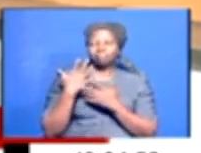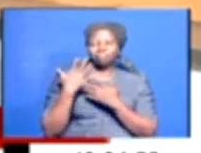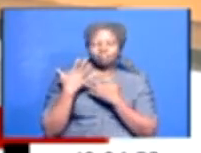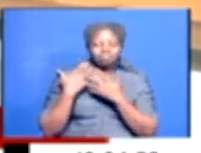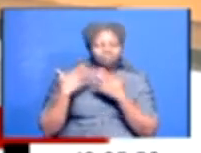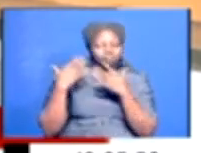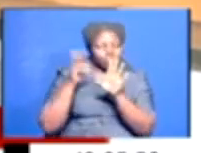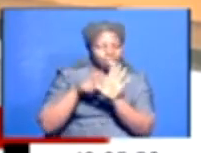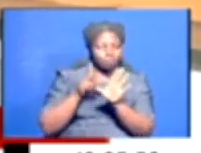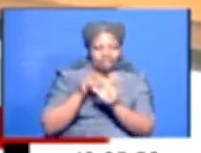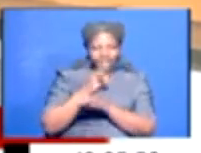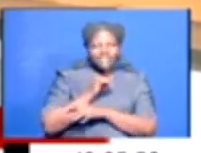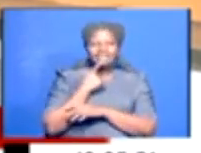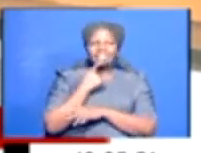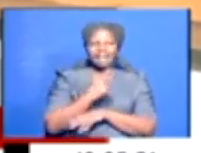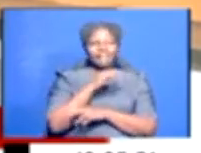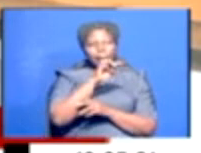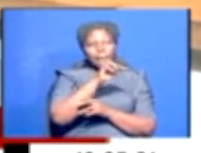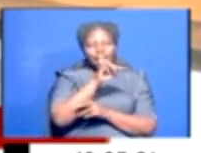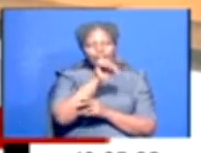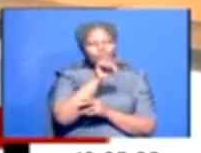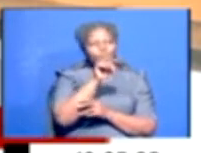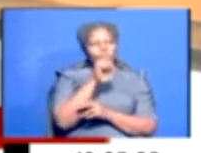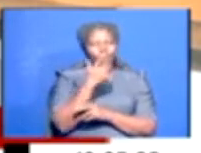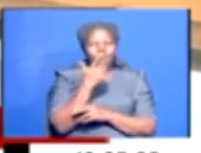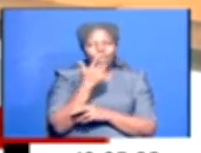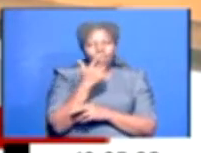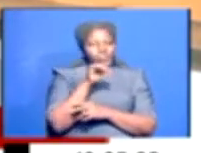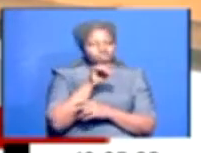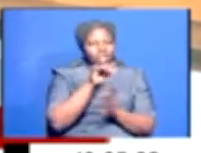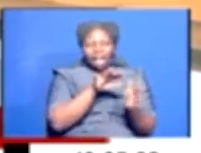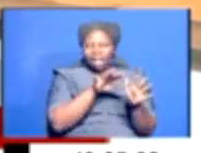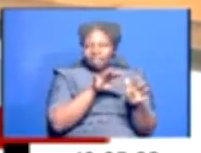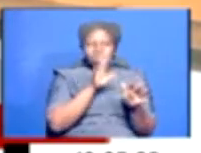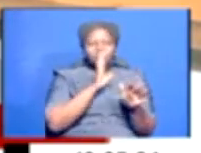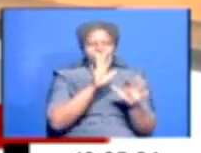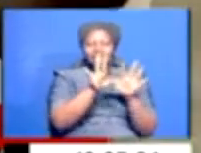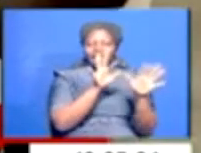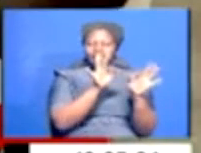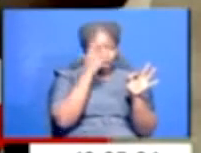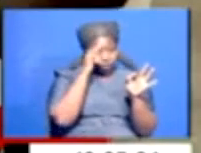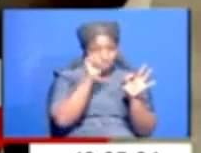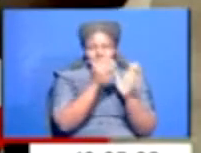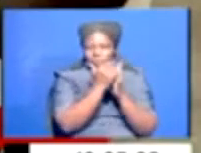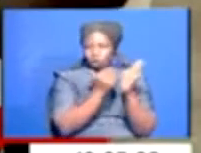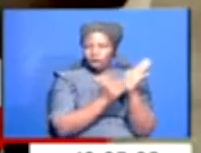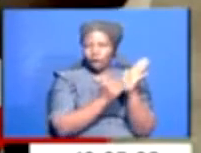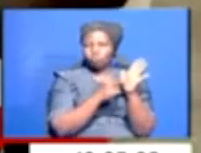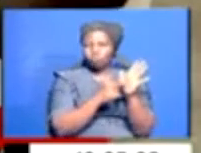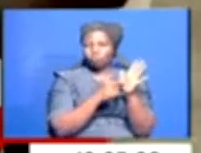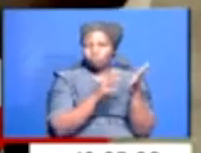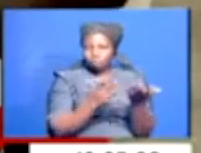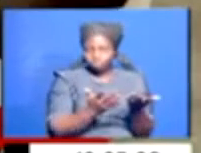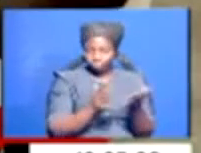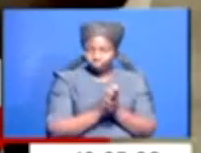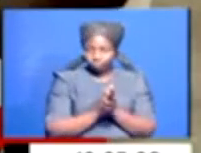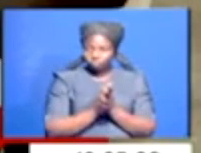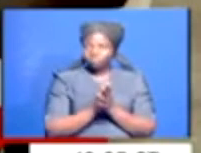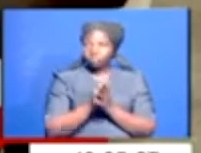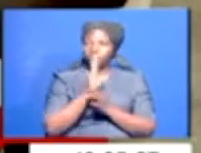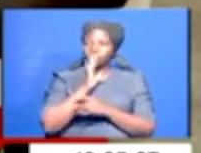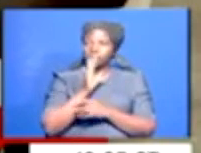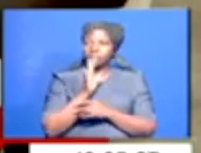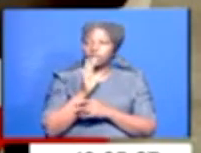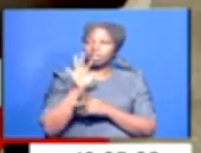the 100 meters. What was it like being selected for this program? Okay, being selected,